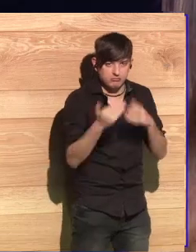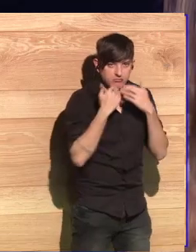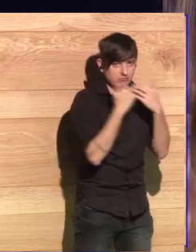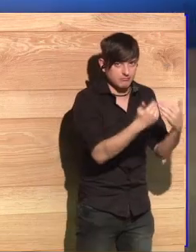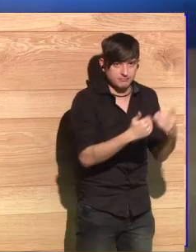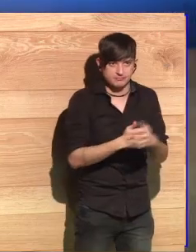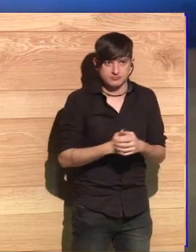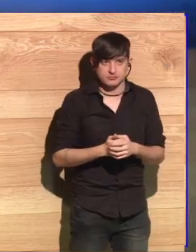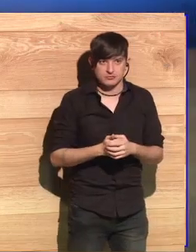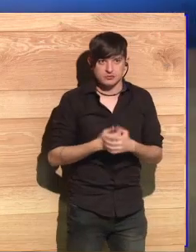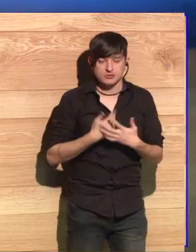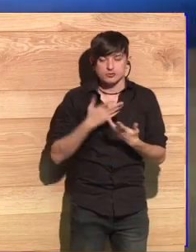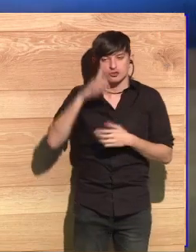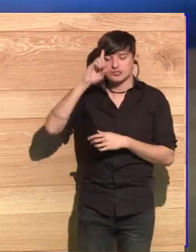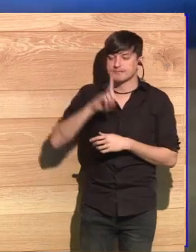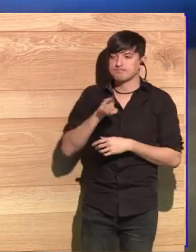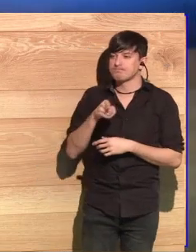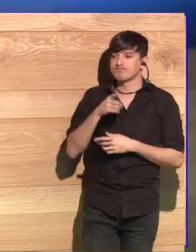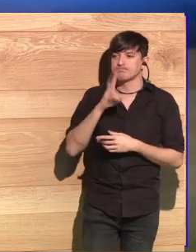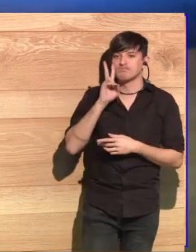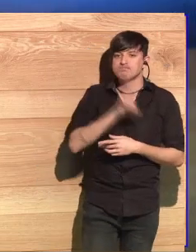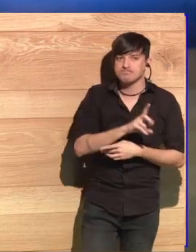No sé, Alberto, ¿tú cómo lo ves? O sea, si te ves en...